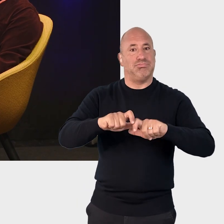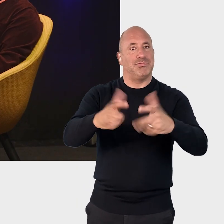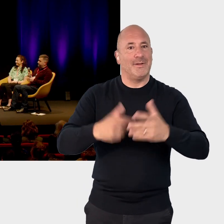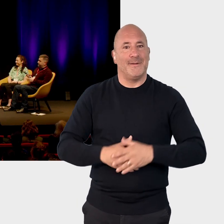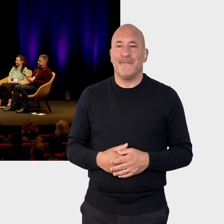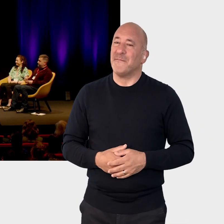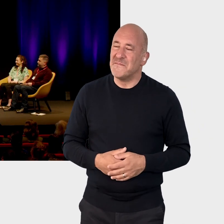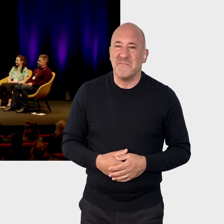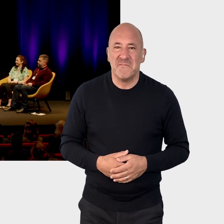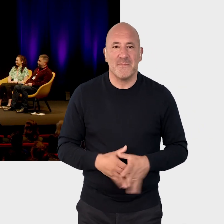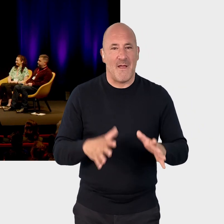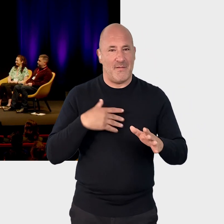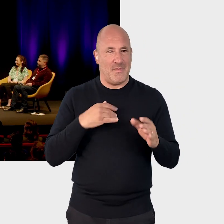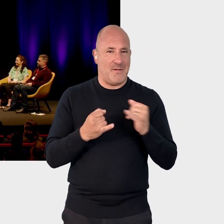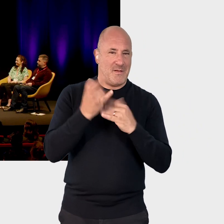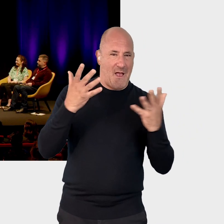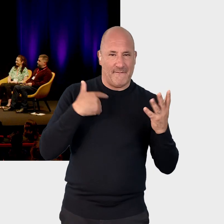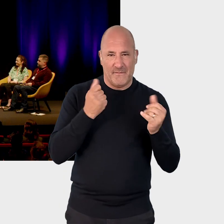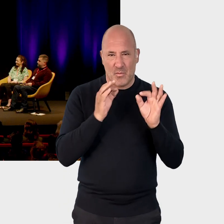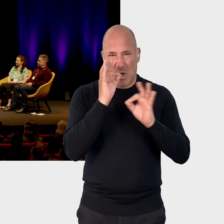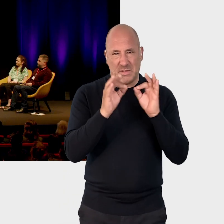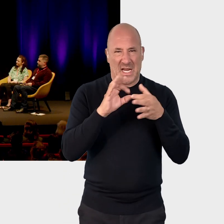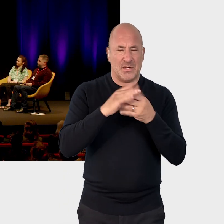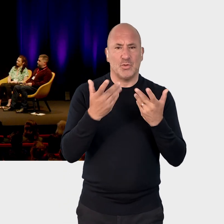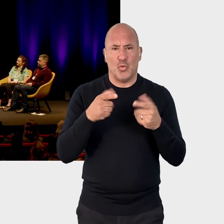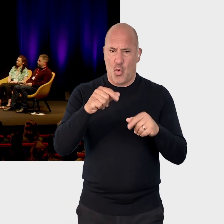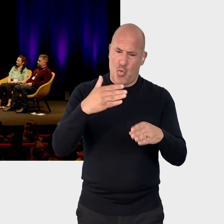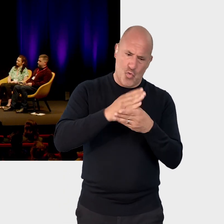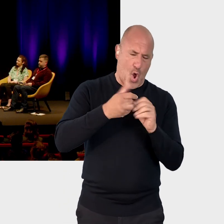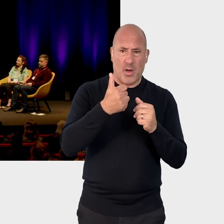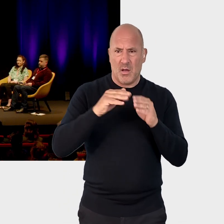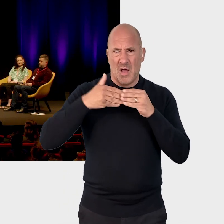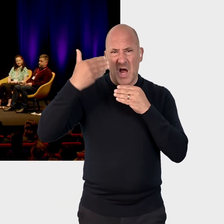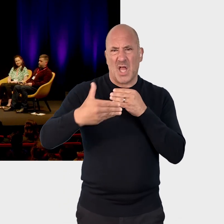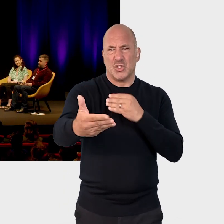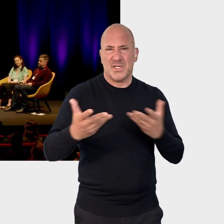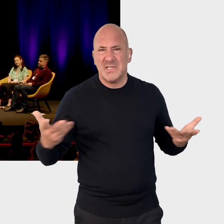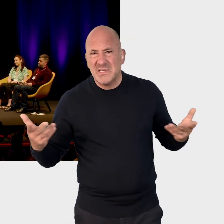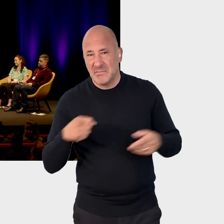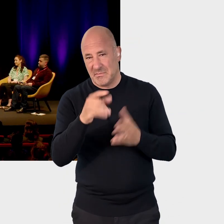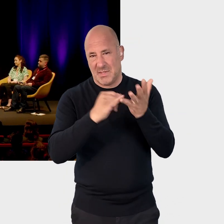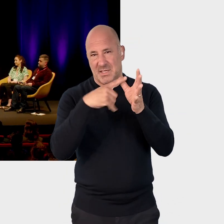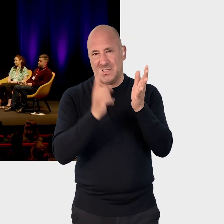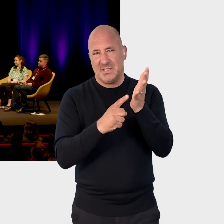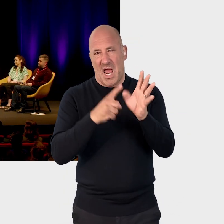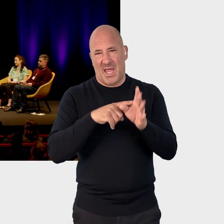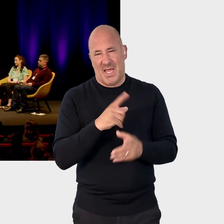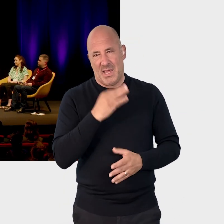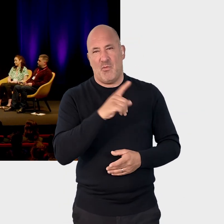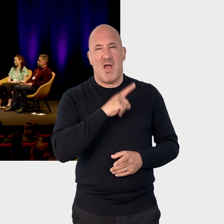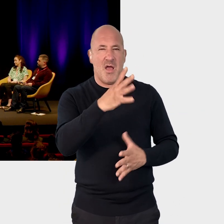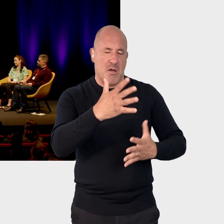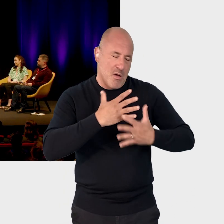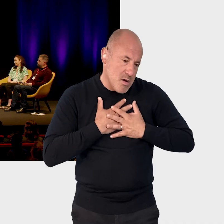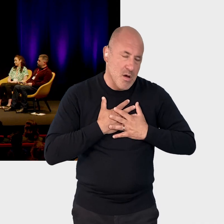Great, thank you. And then finally, I guess there's a number of questions about what's the kind of legacy of all of this work.